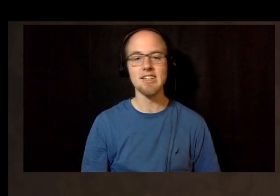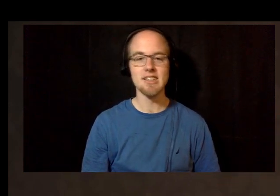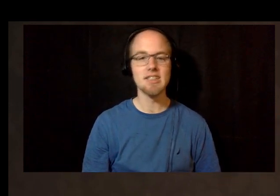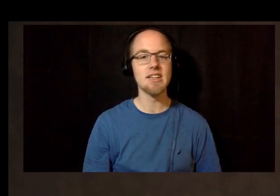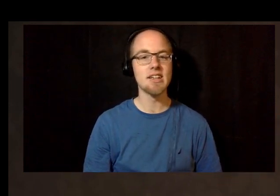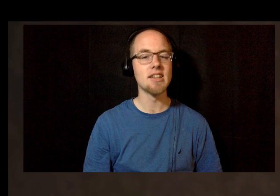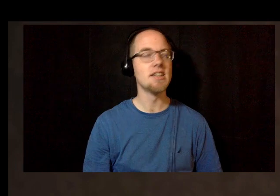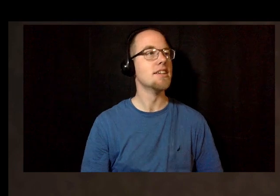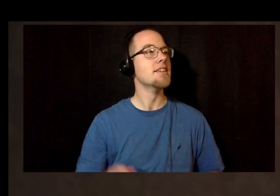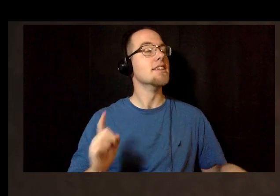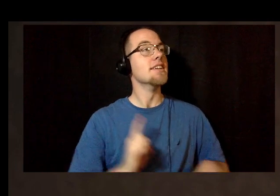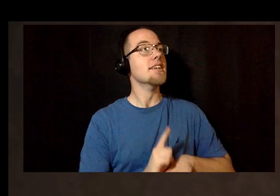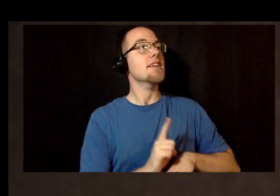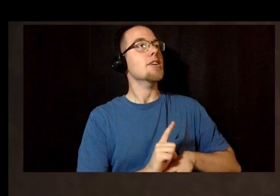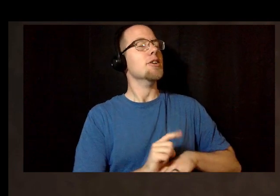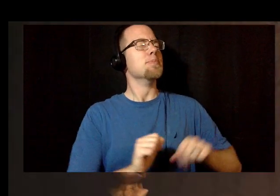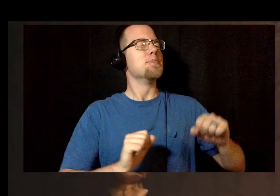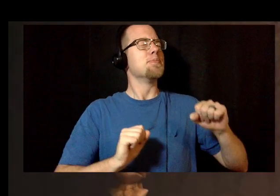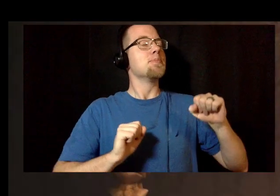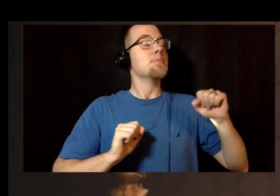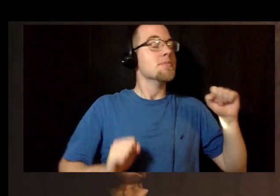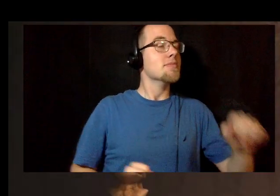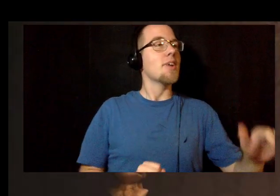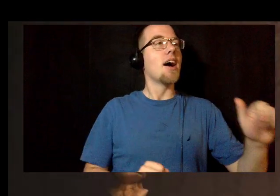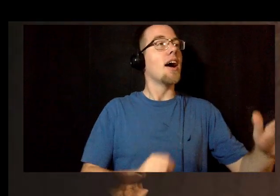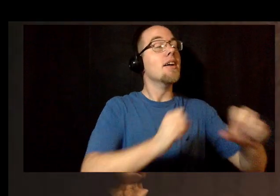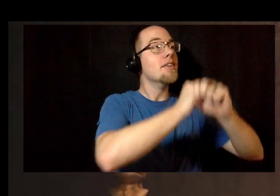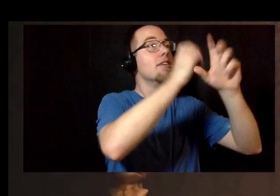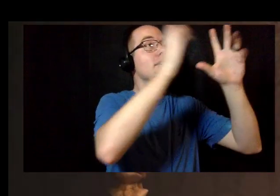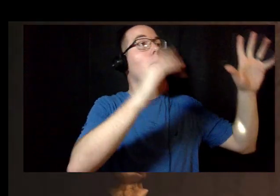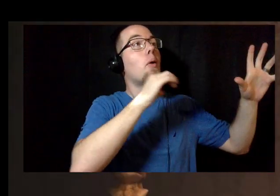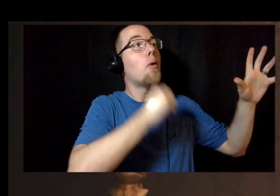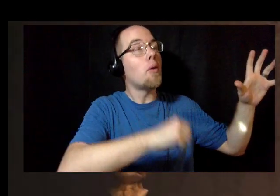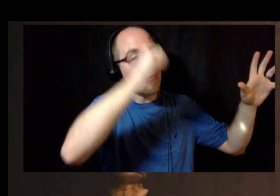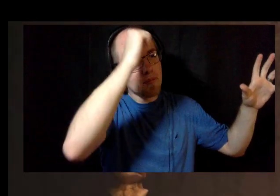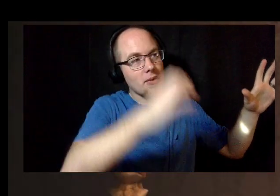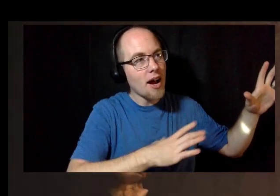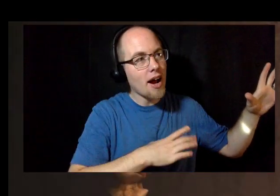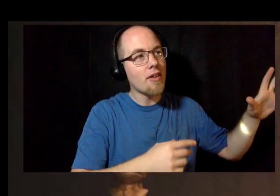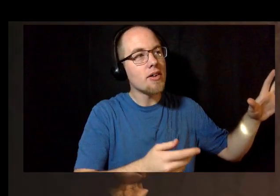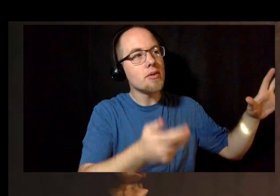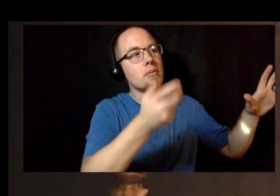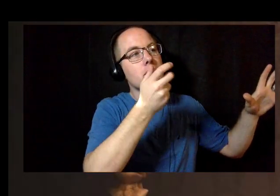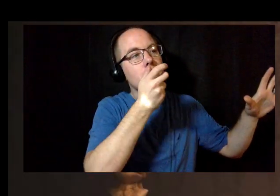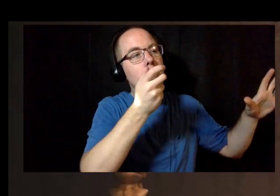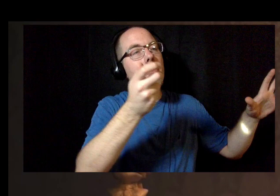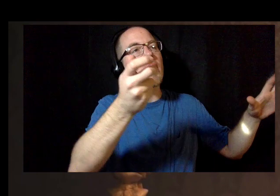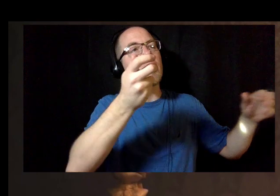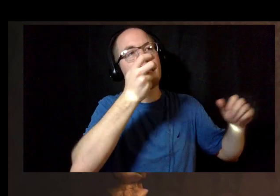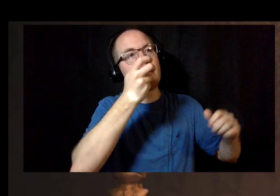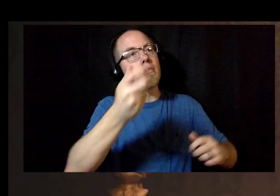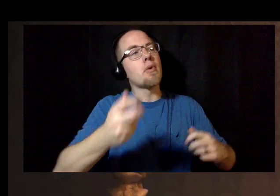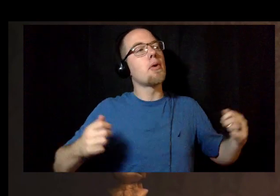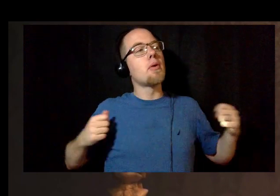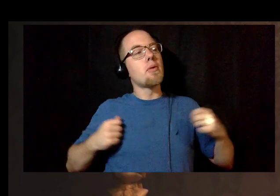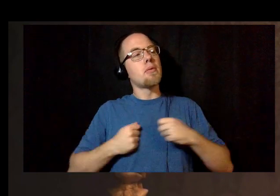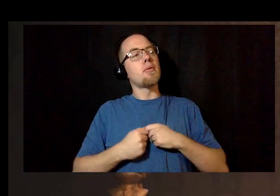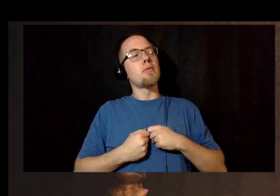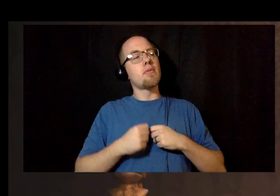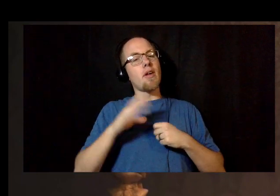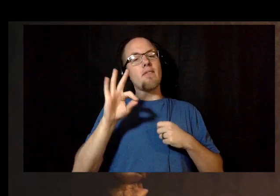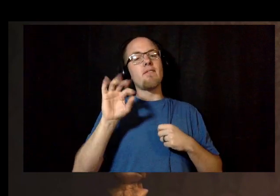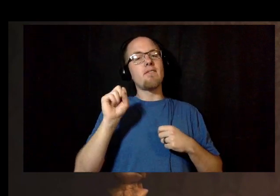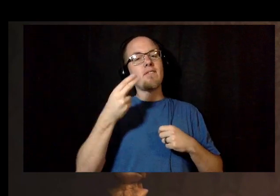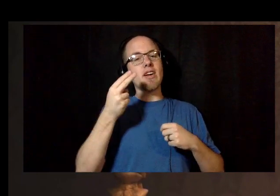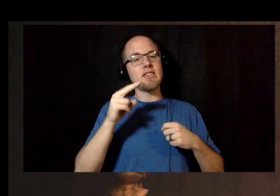I brace myself for the door to be opened by like an old man in a smoking jacket, wearing fishnet stockings